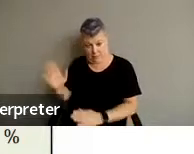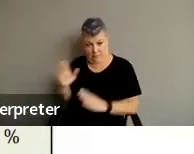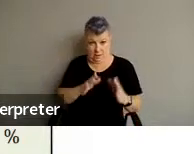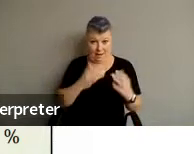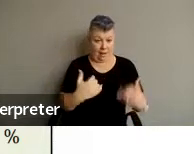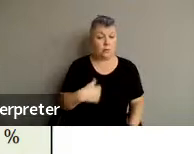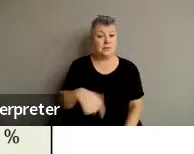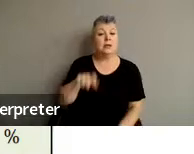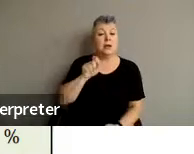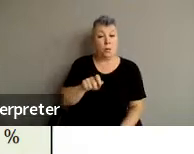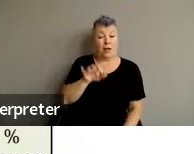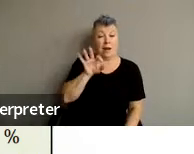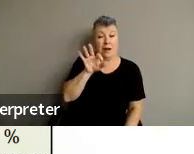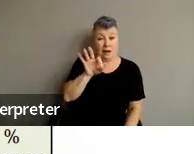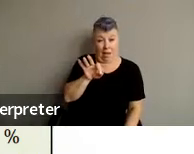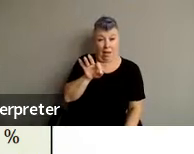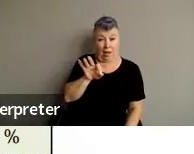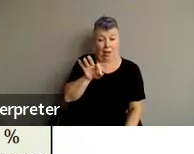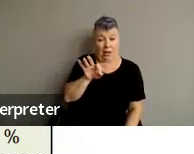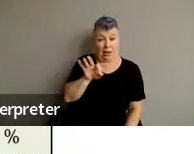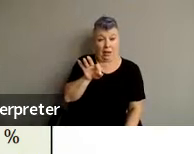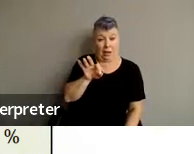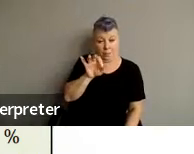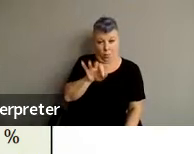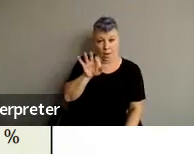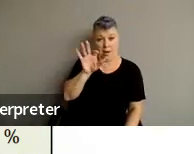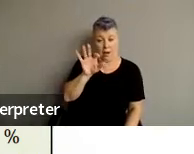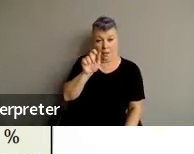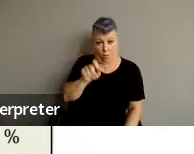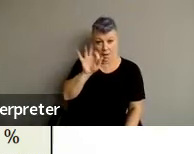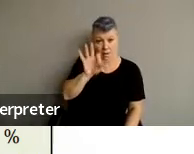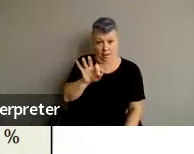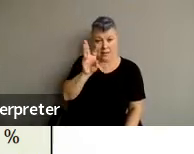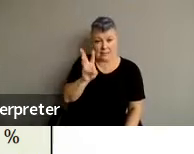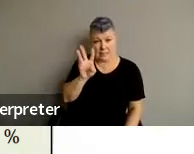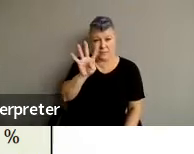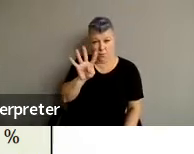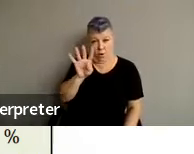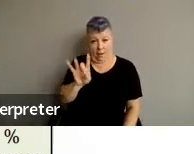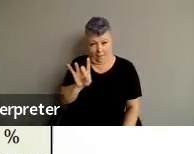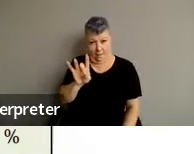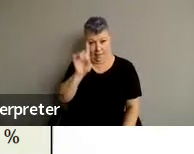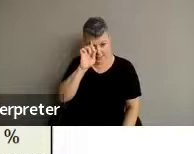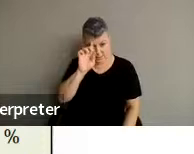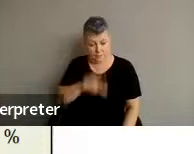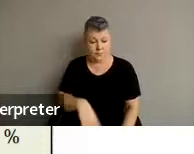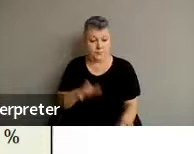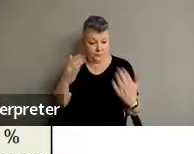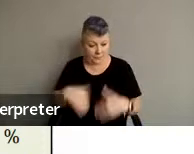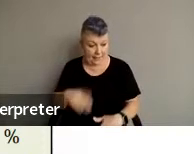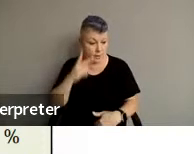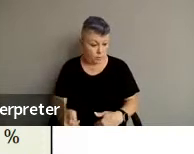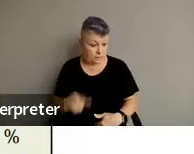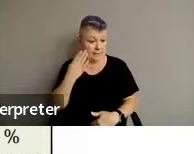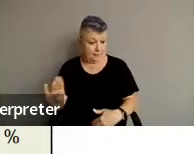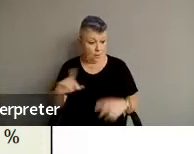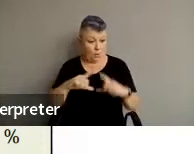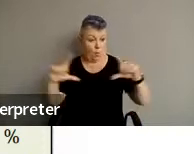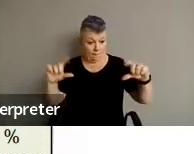is 0.9648 cents. And then in the blue box below that is the new revenue generated, and that is due